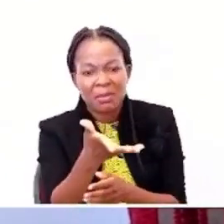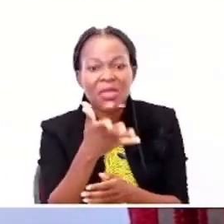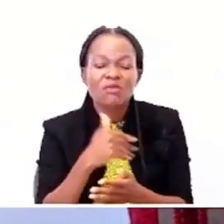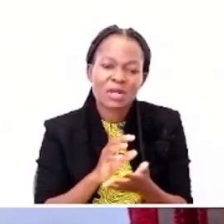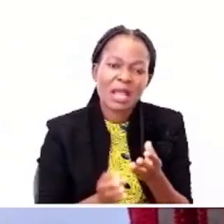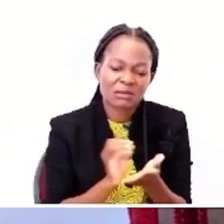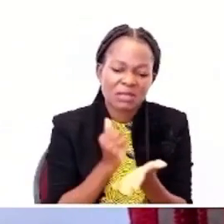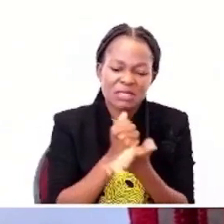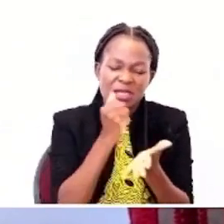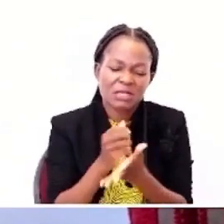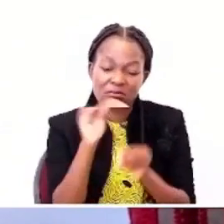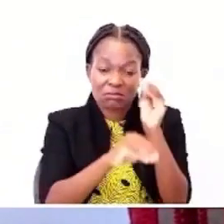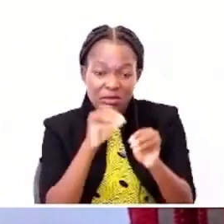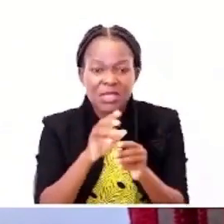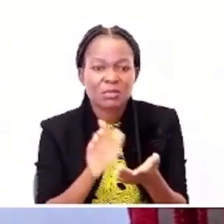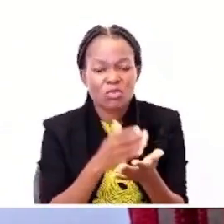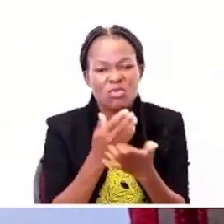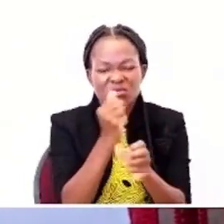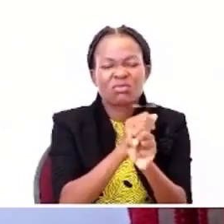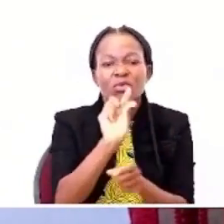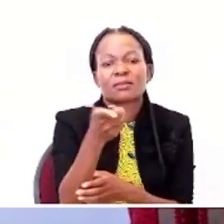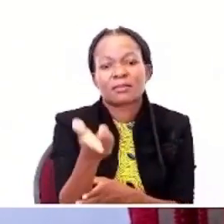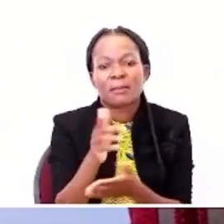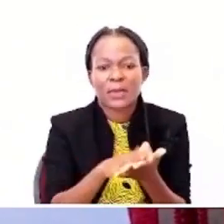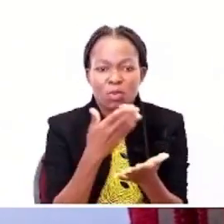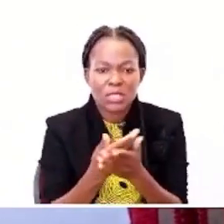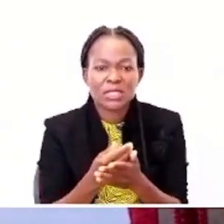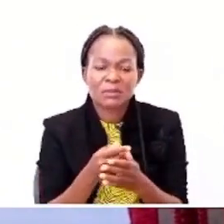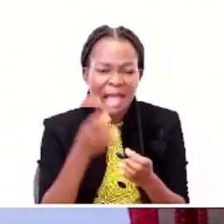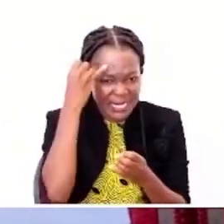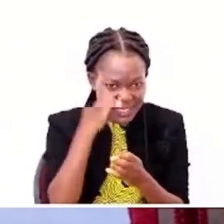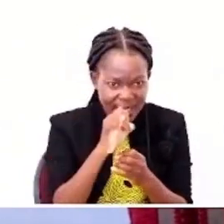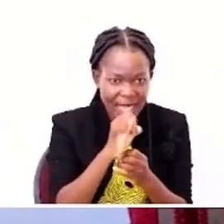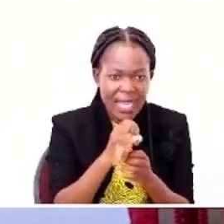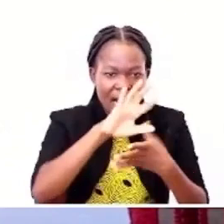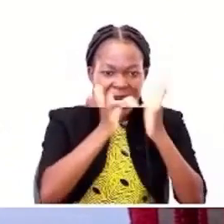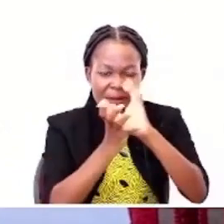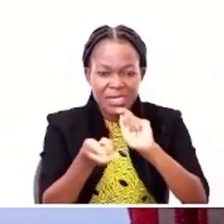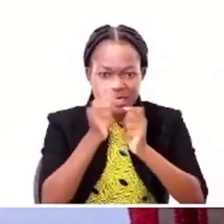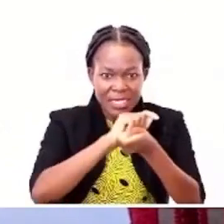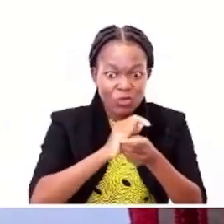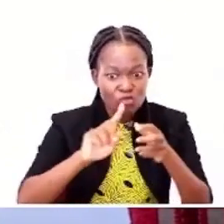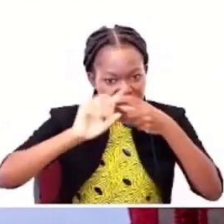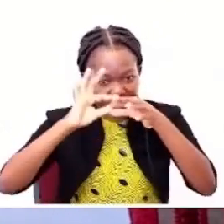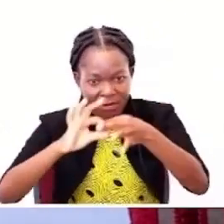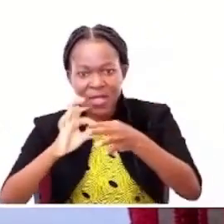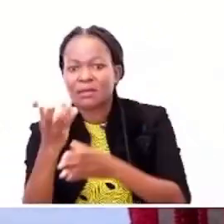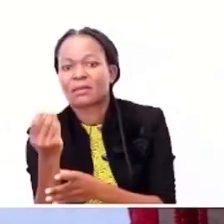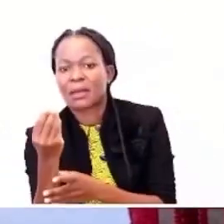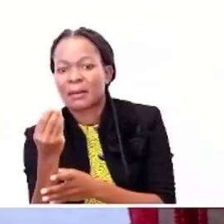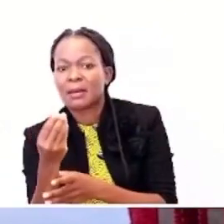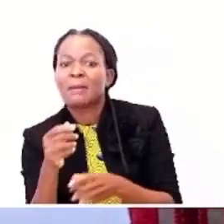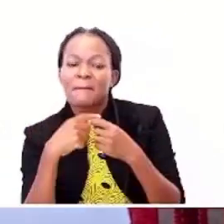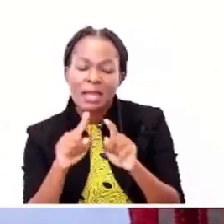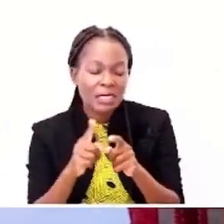people, because we are now monetizing the idea of climate change instead of being honest that it was a problem created